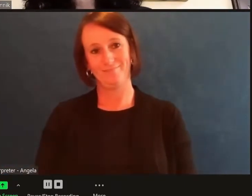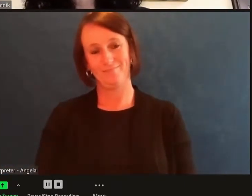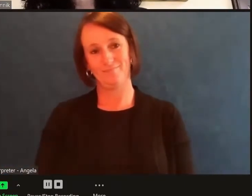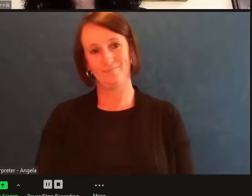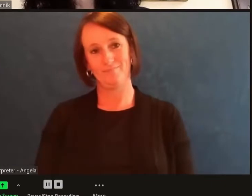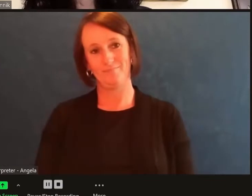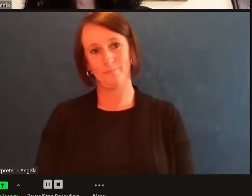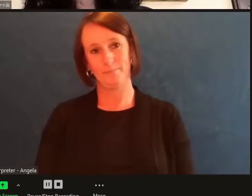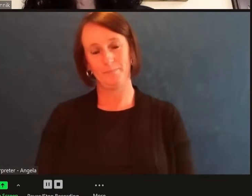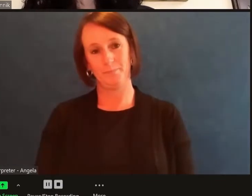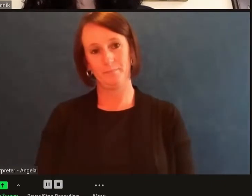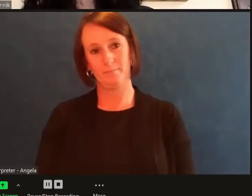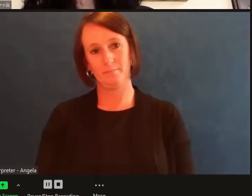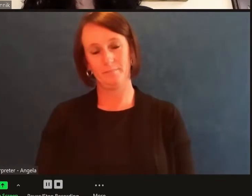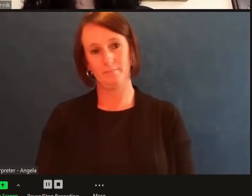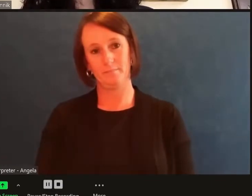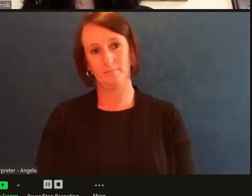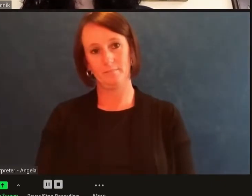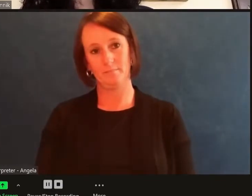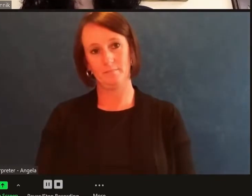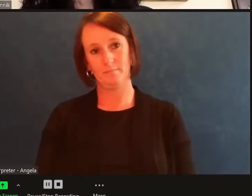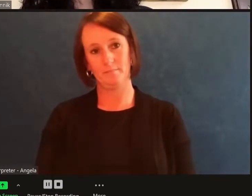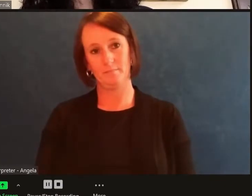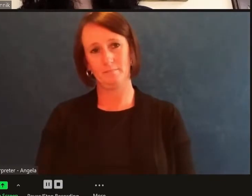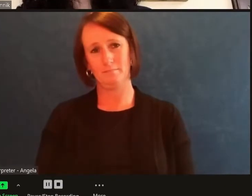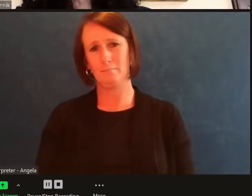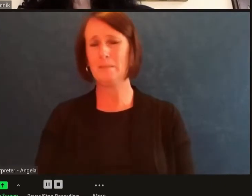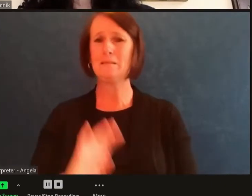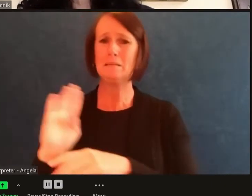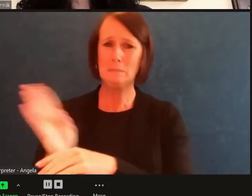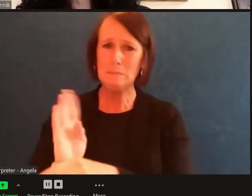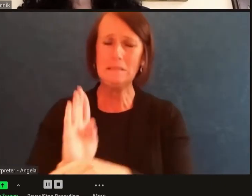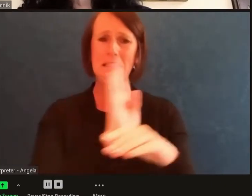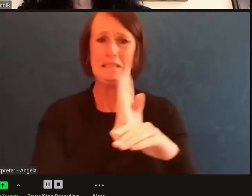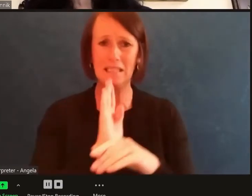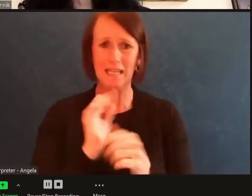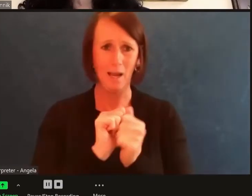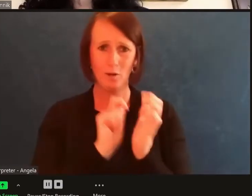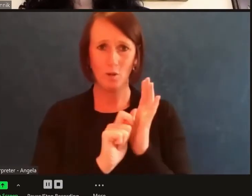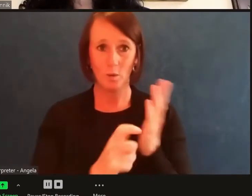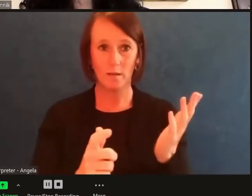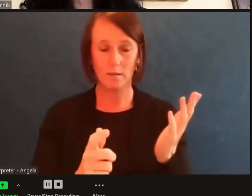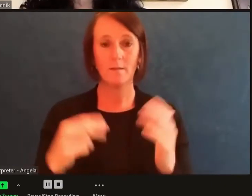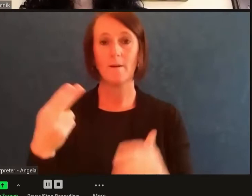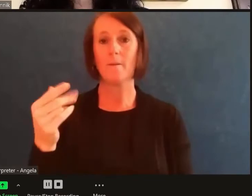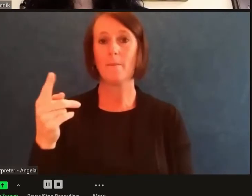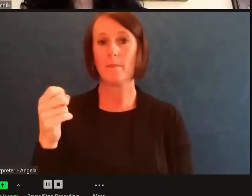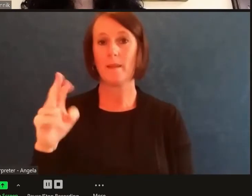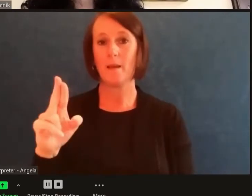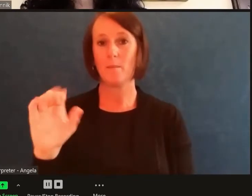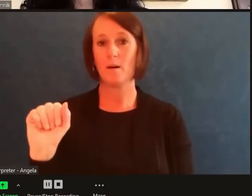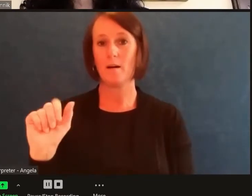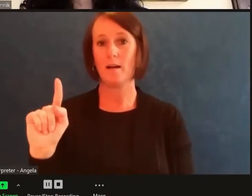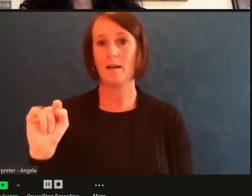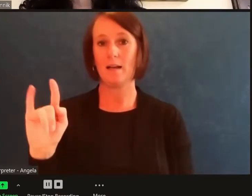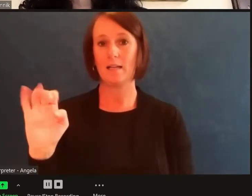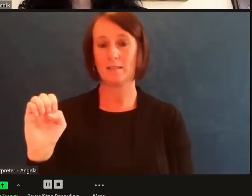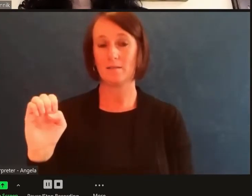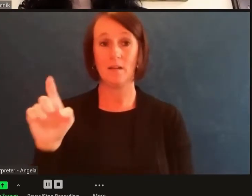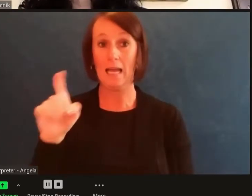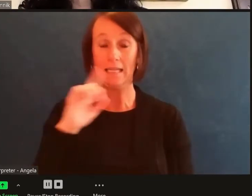from Laura. How do you carve out time to write when you do so many things? I am hyperactive. I need to